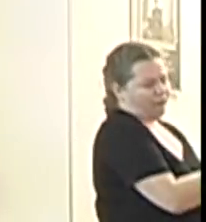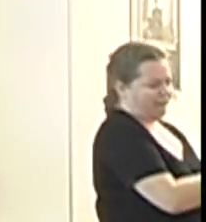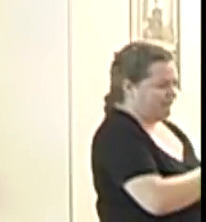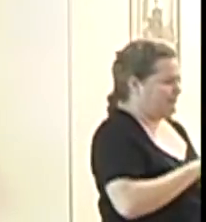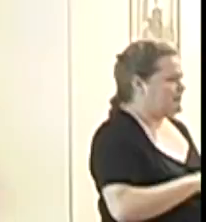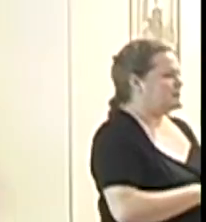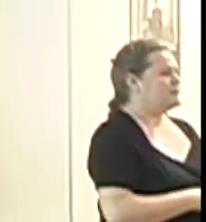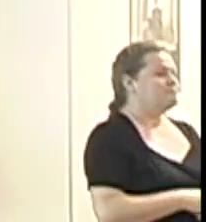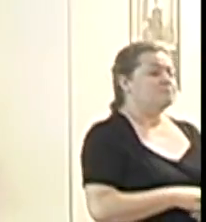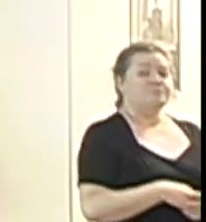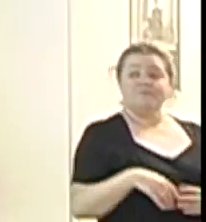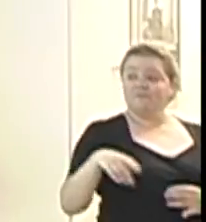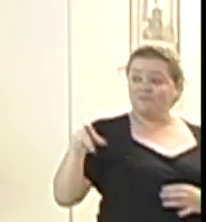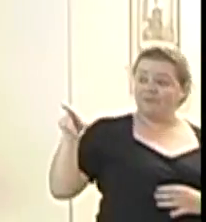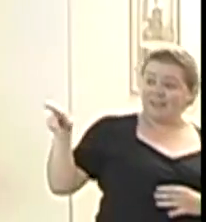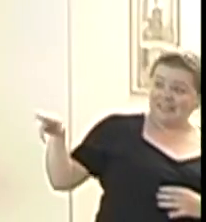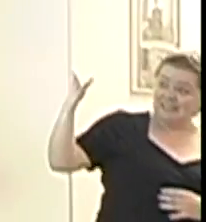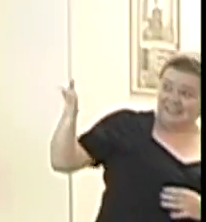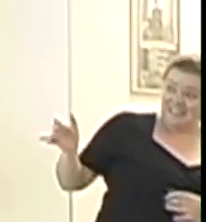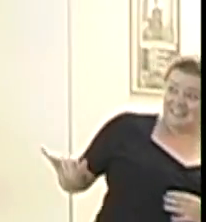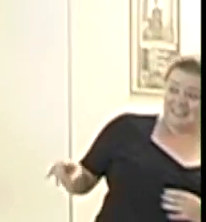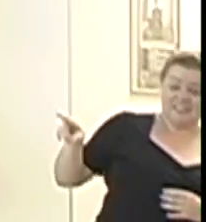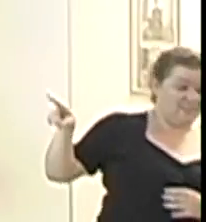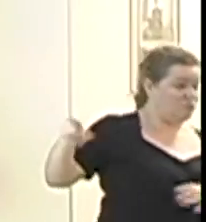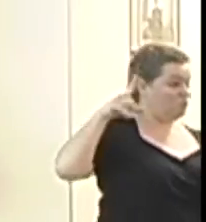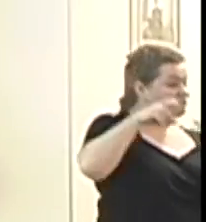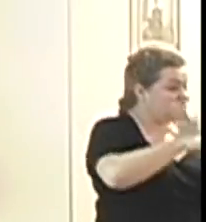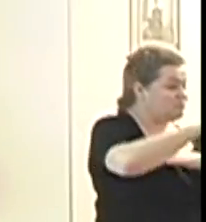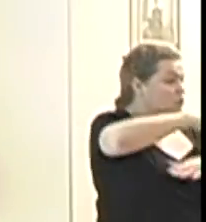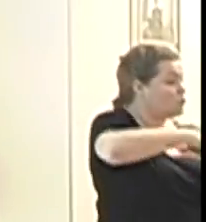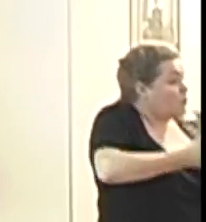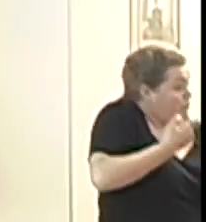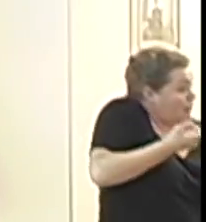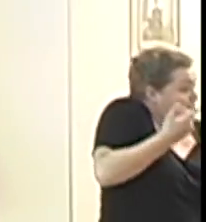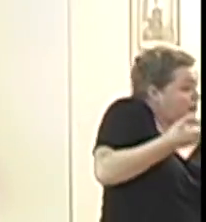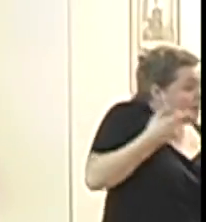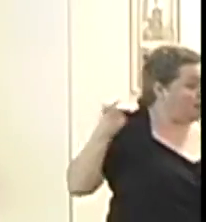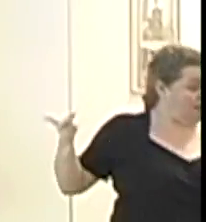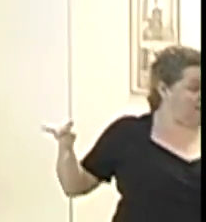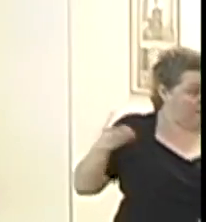early signs, just across our whole sample, you see that